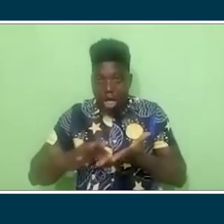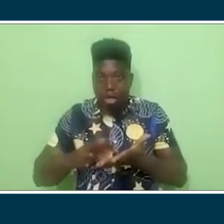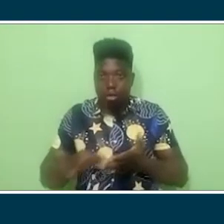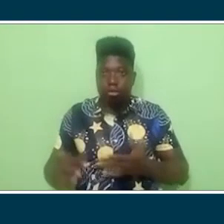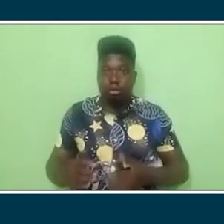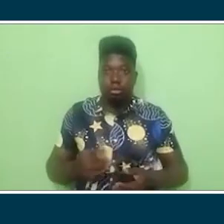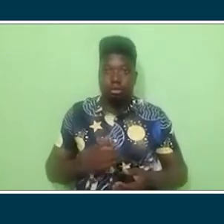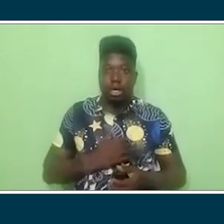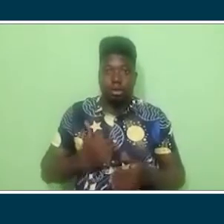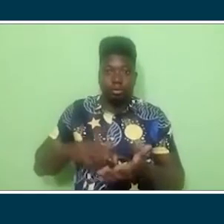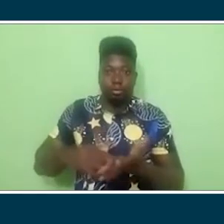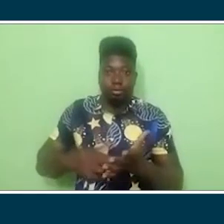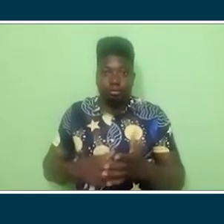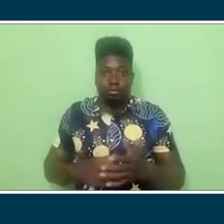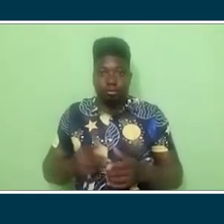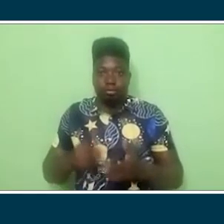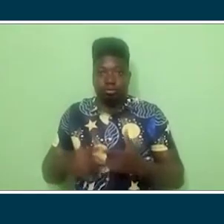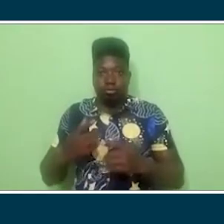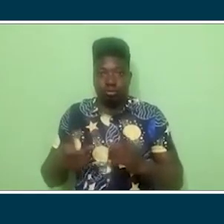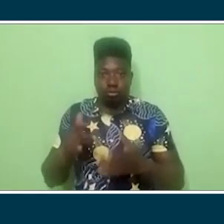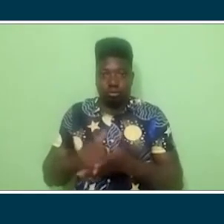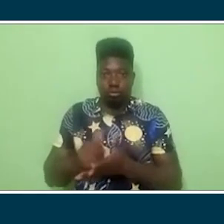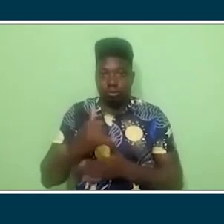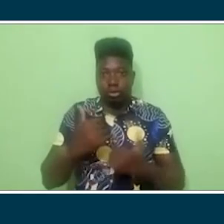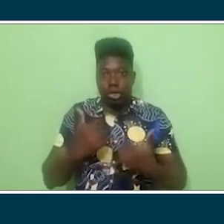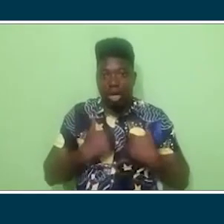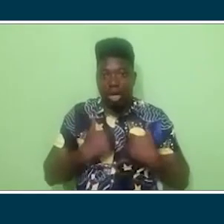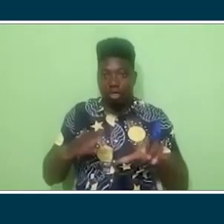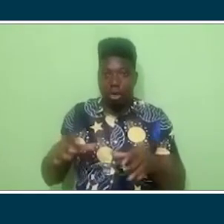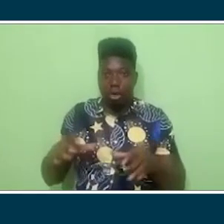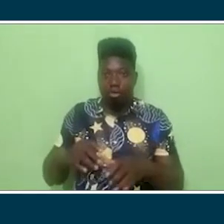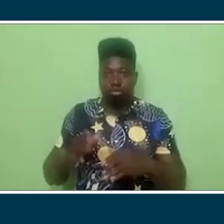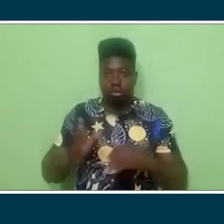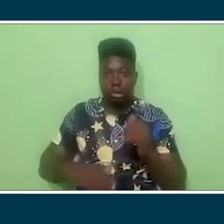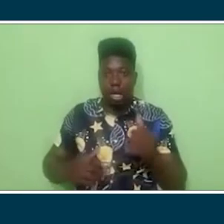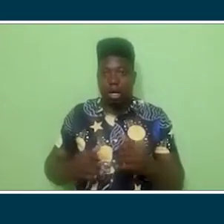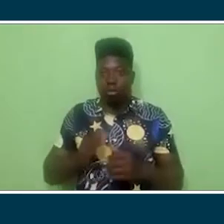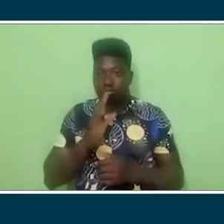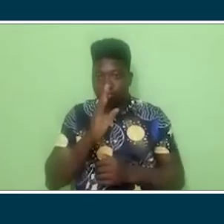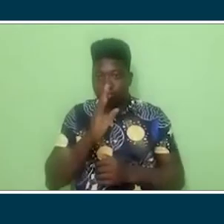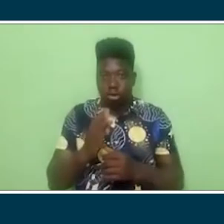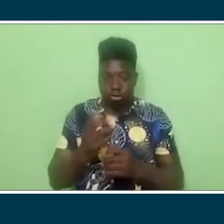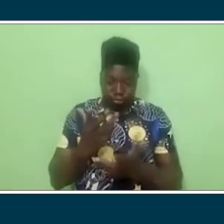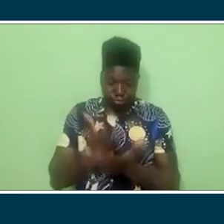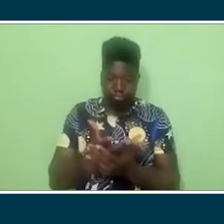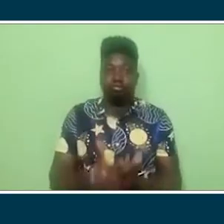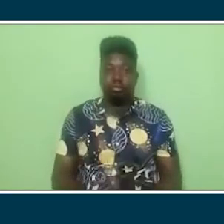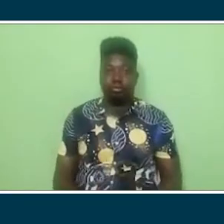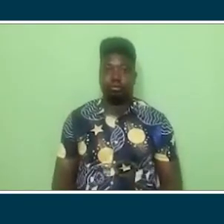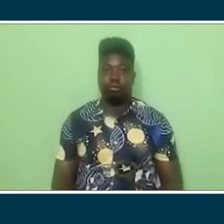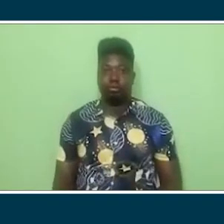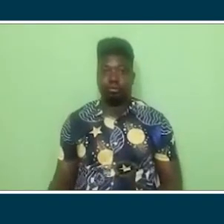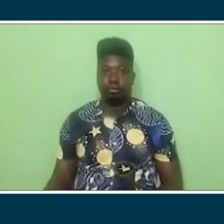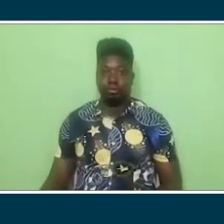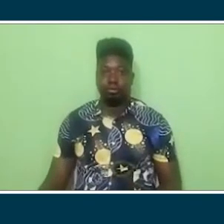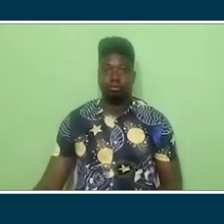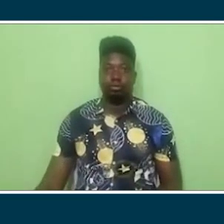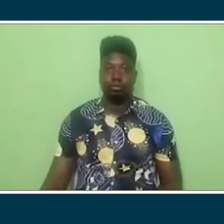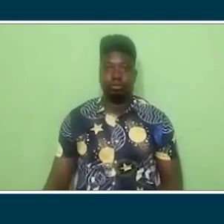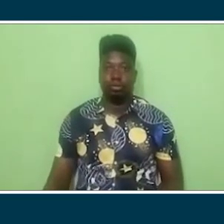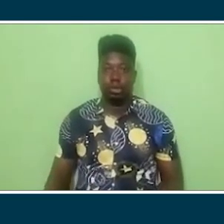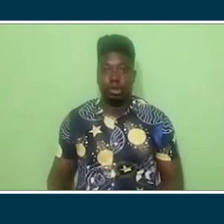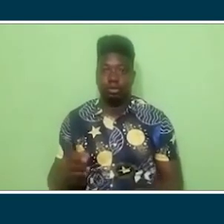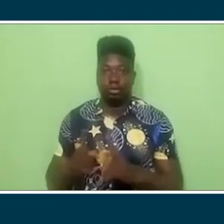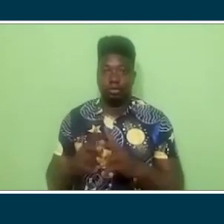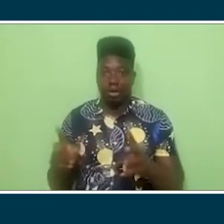they've done, rather than be imprisoned or exiled. And so really reducing the exile to the very,